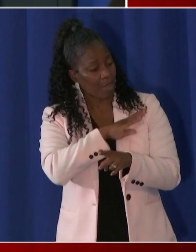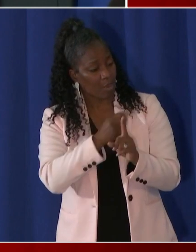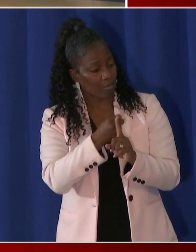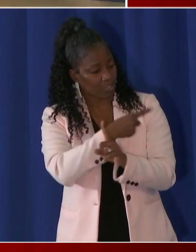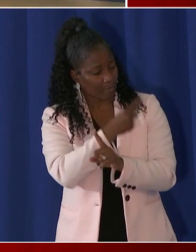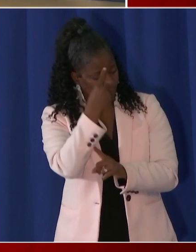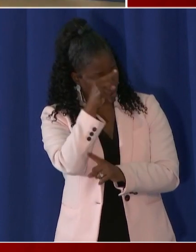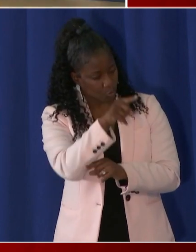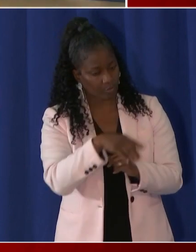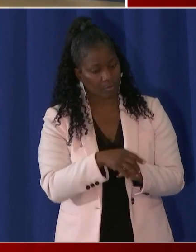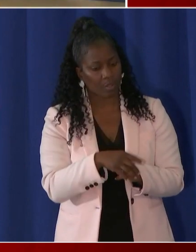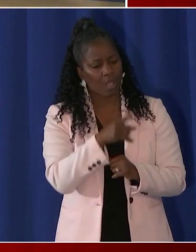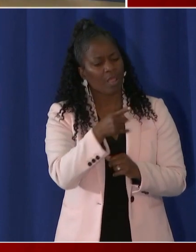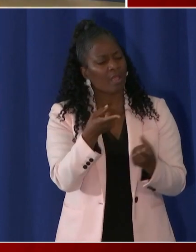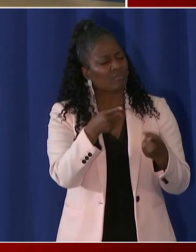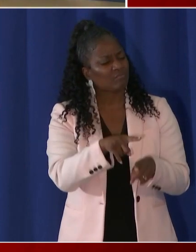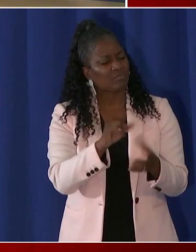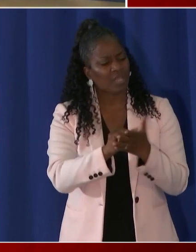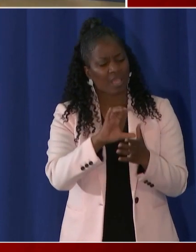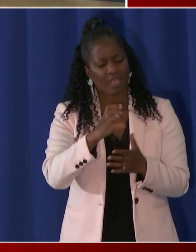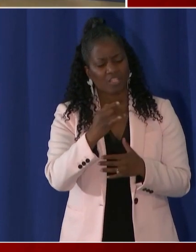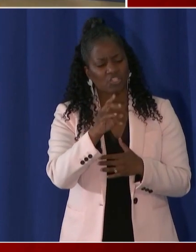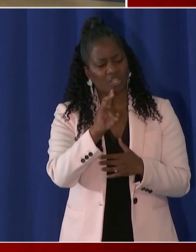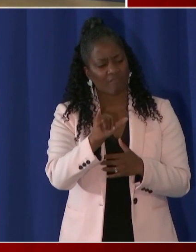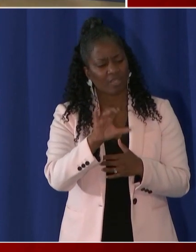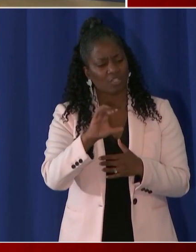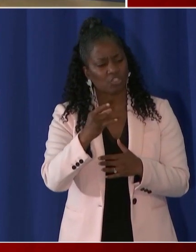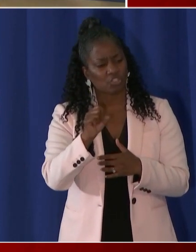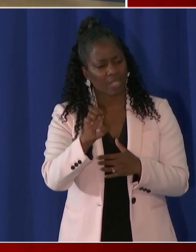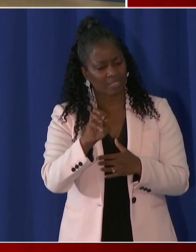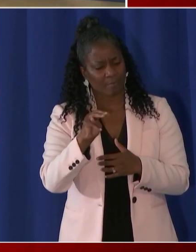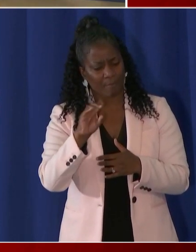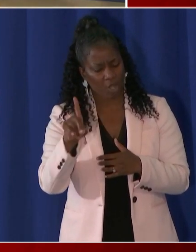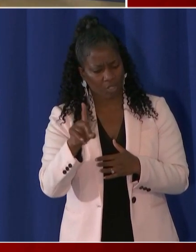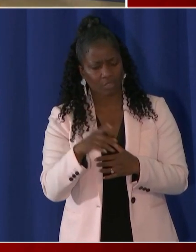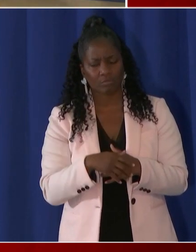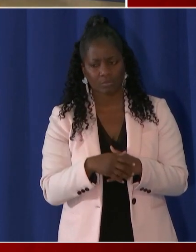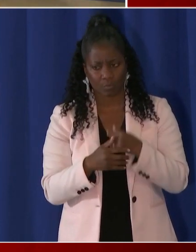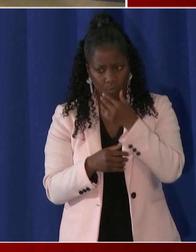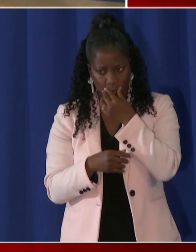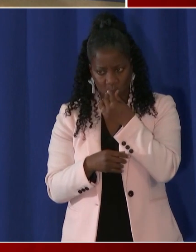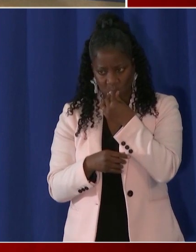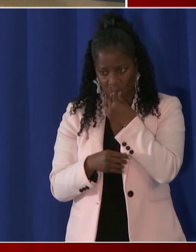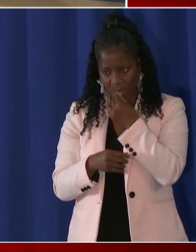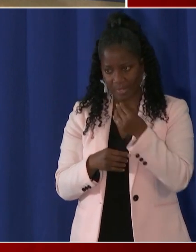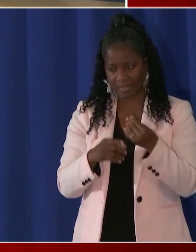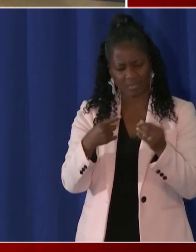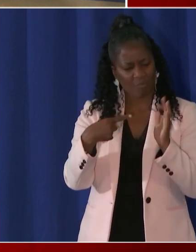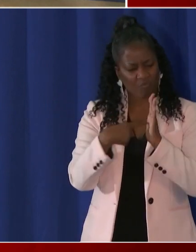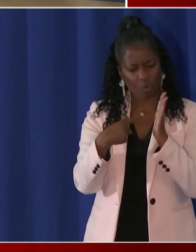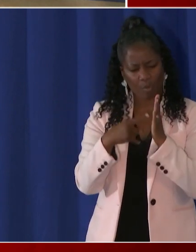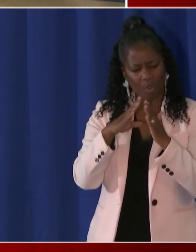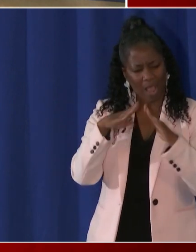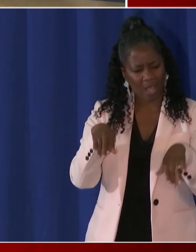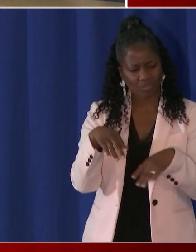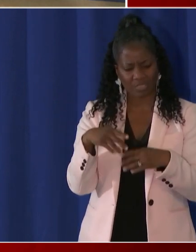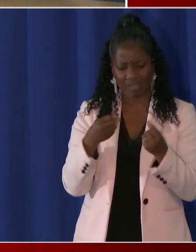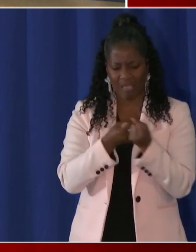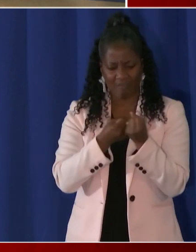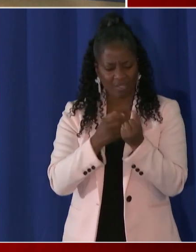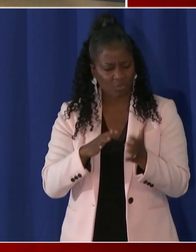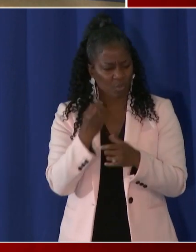for you, there was an incident in Chevy Chase, Maryland, over the weekend where some affordable housing advocates